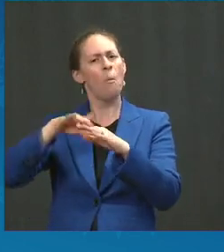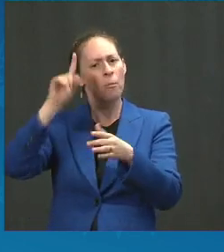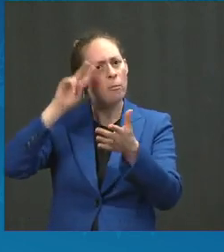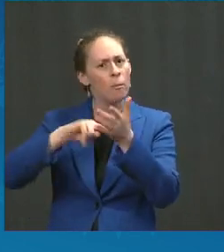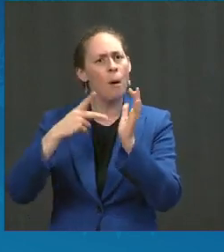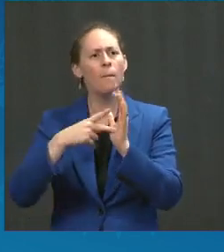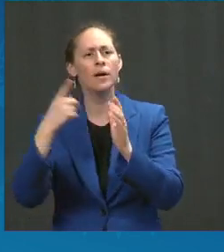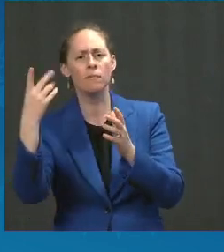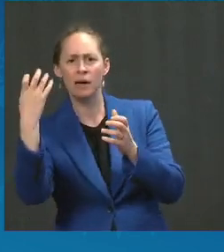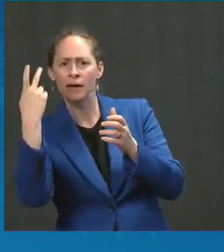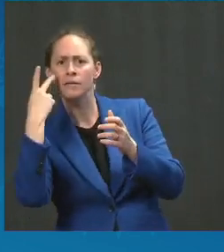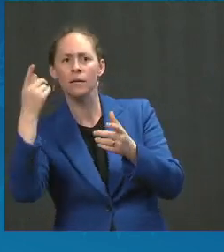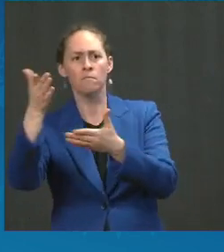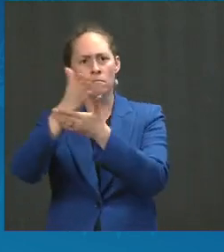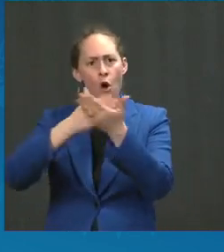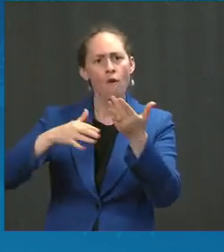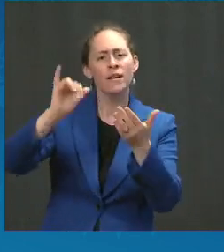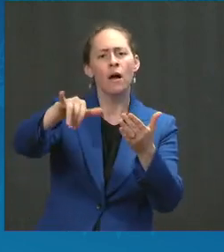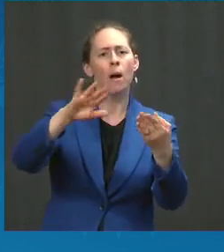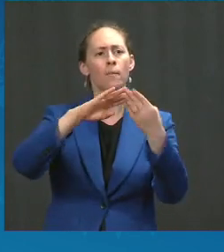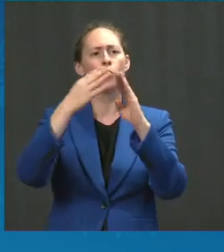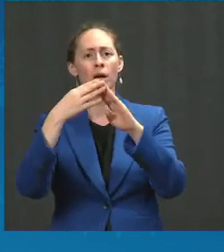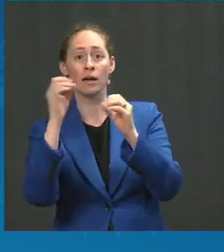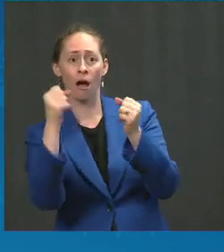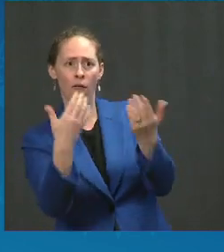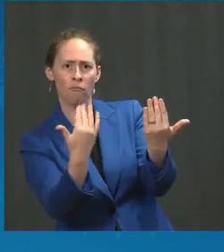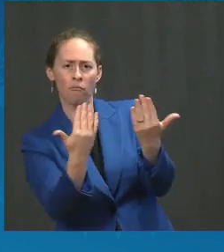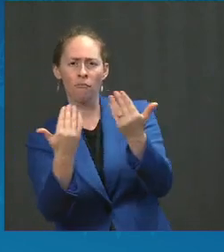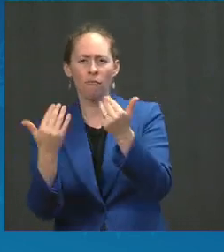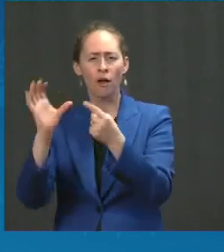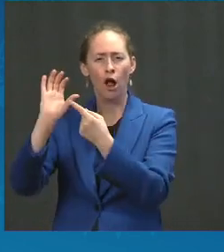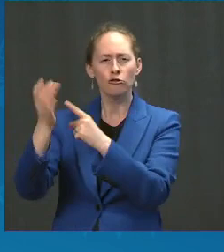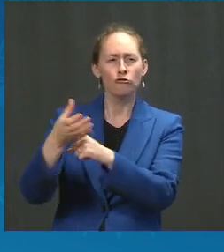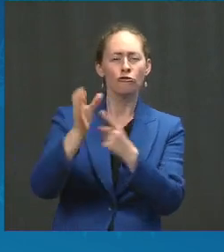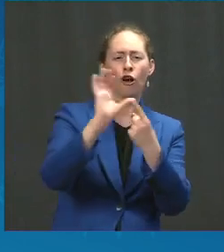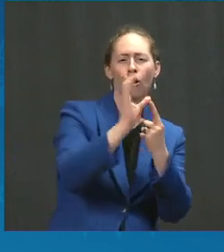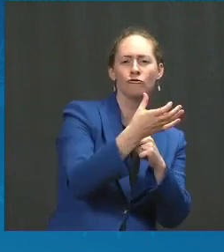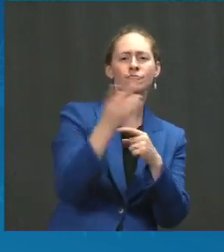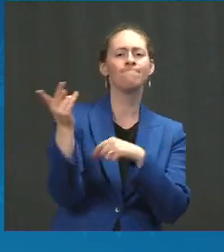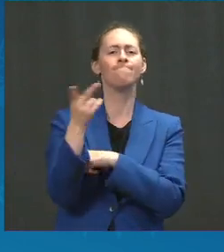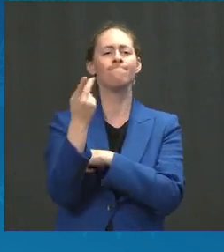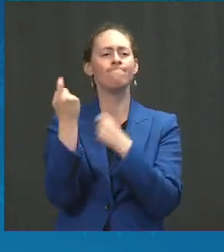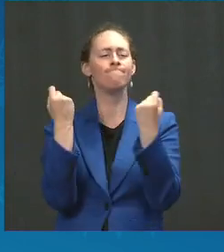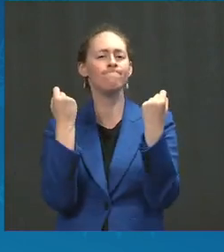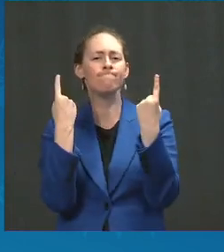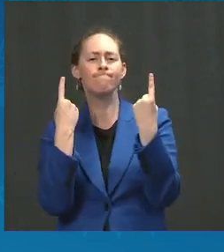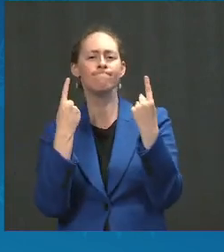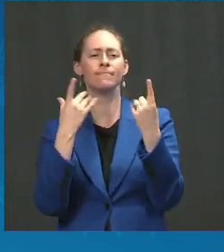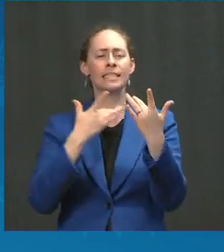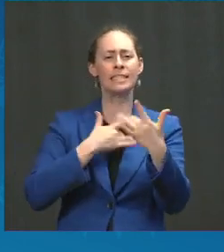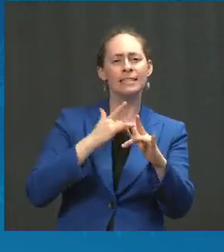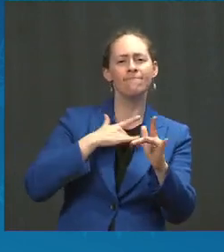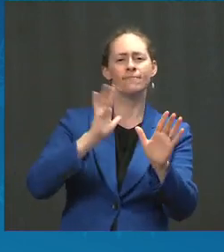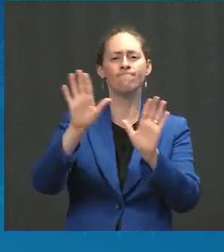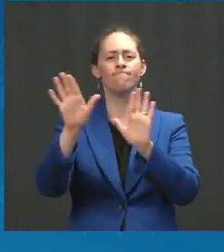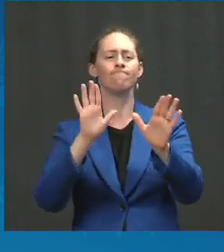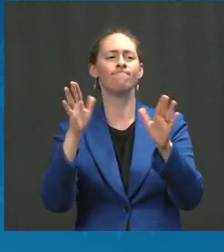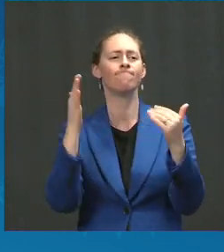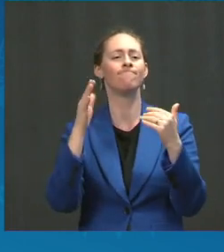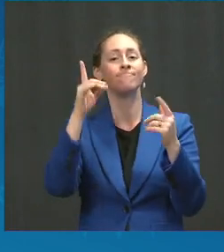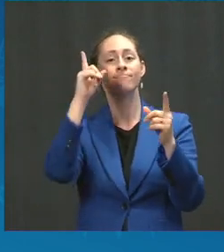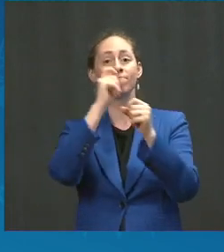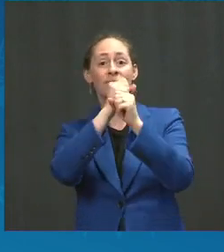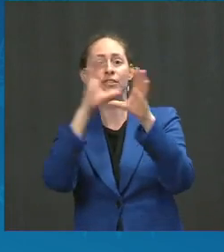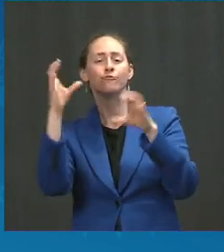businesses to really have an awareness and a sensitivity to see the vision